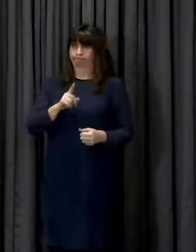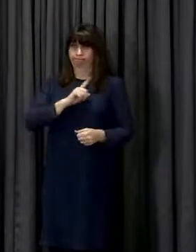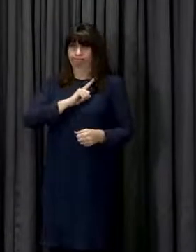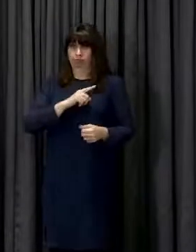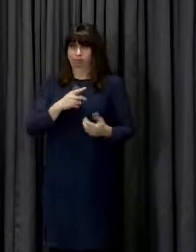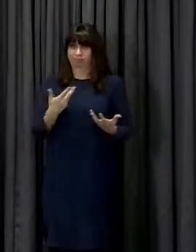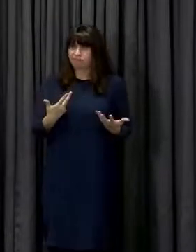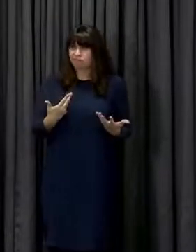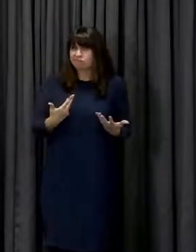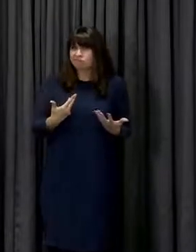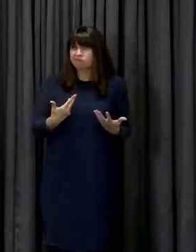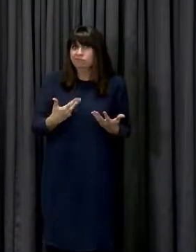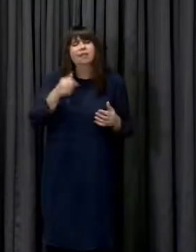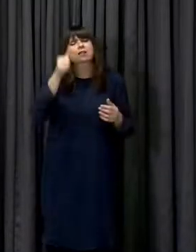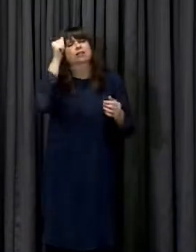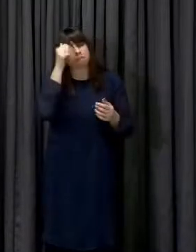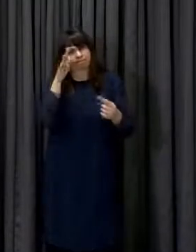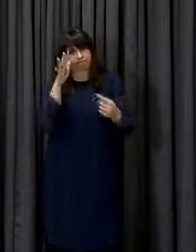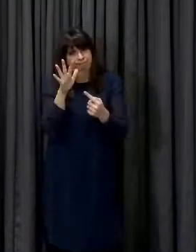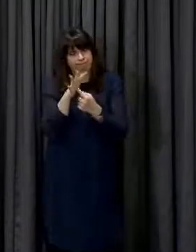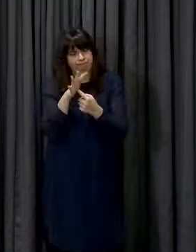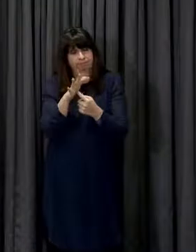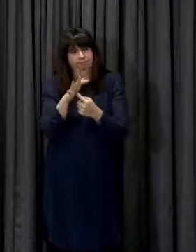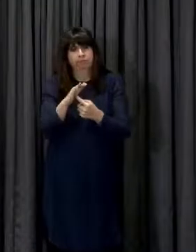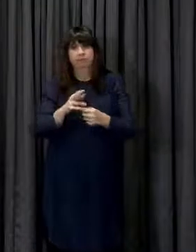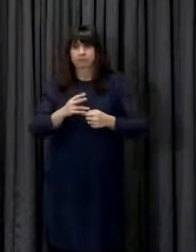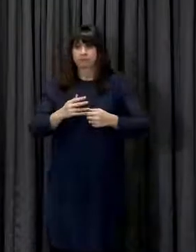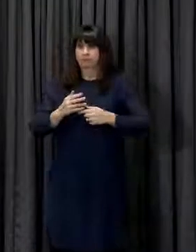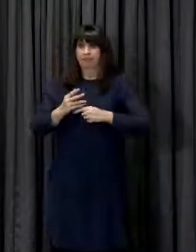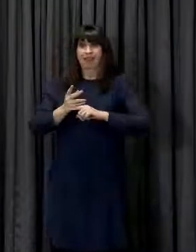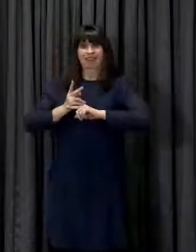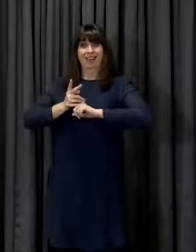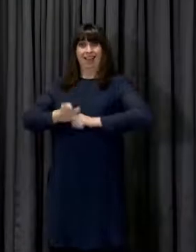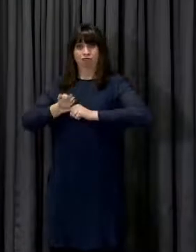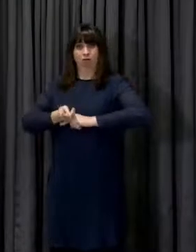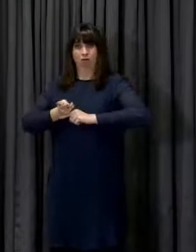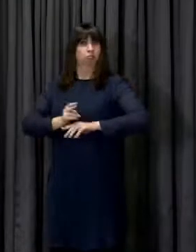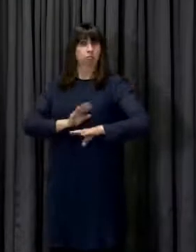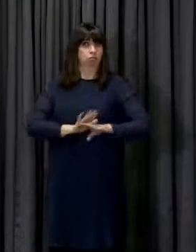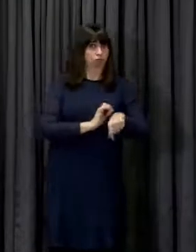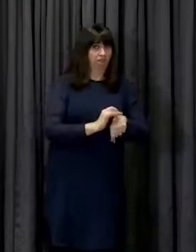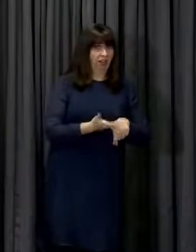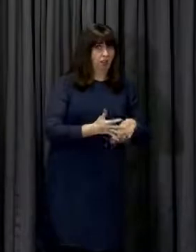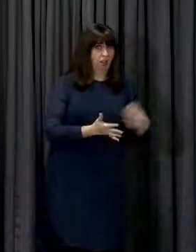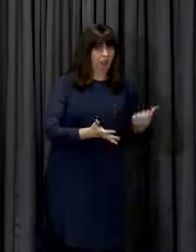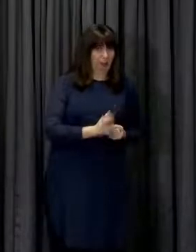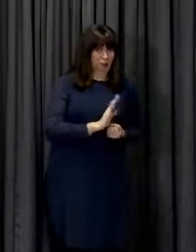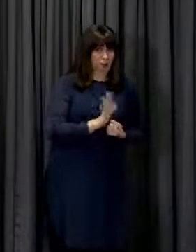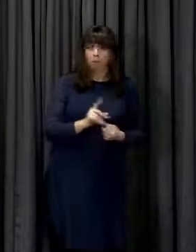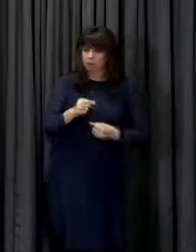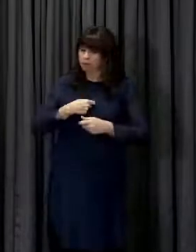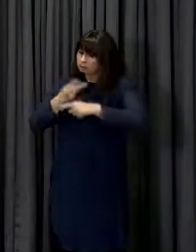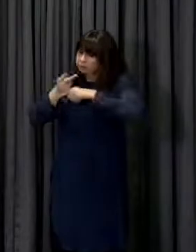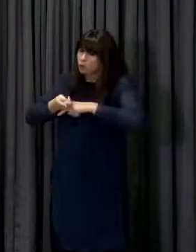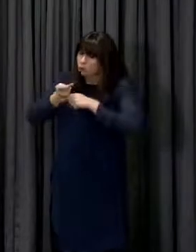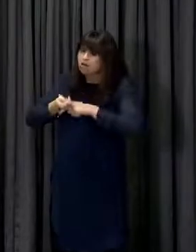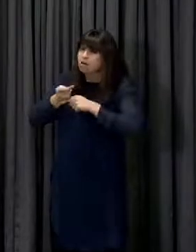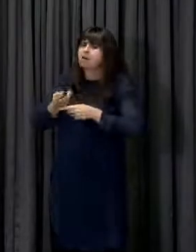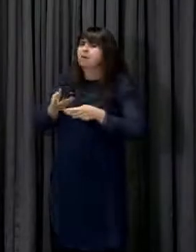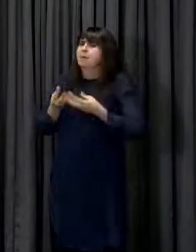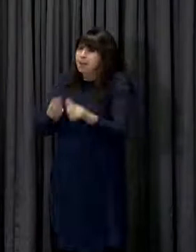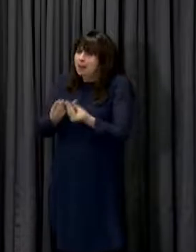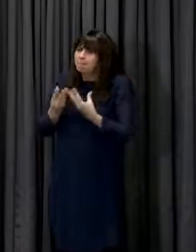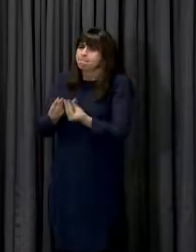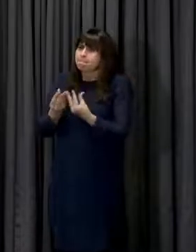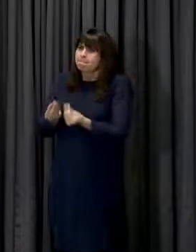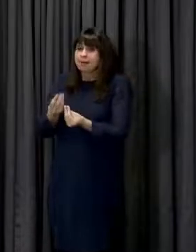that unpaid carers have a particular interest in their own health and what that then means for their ability to care for other people. I really